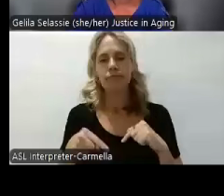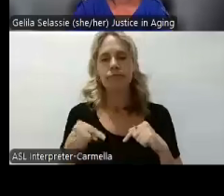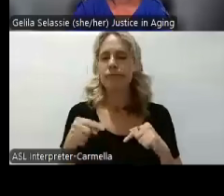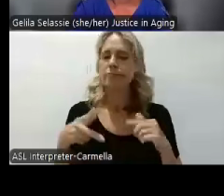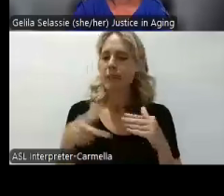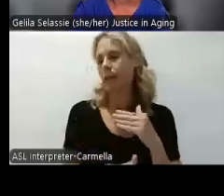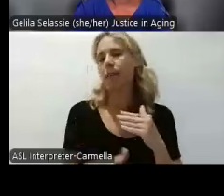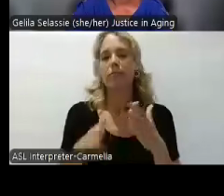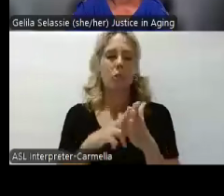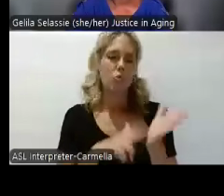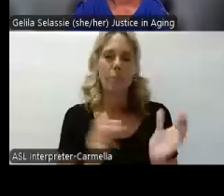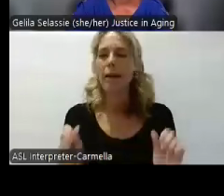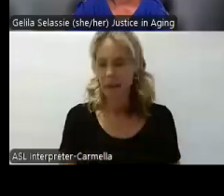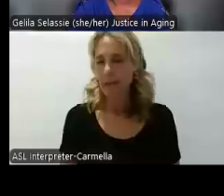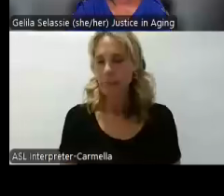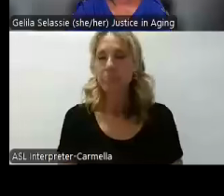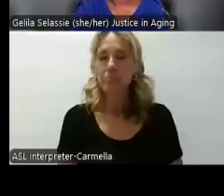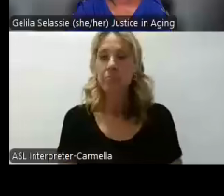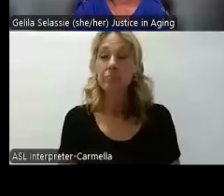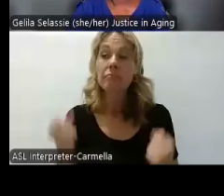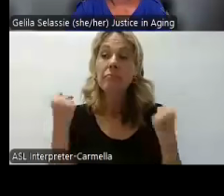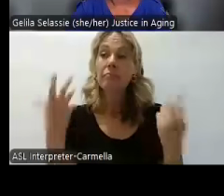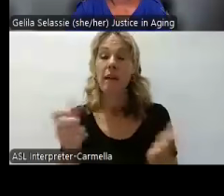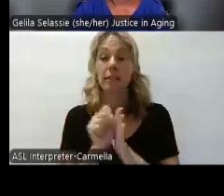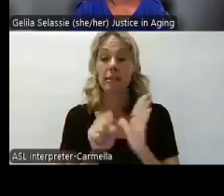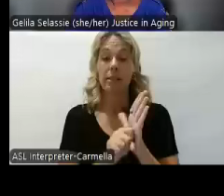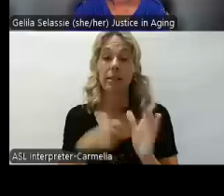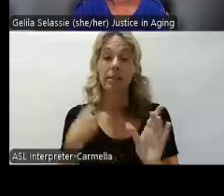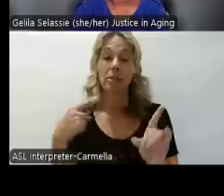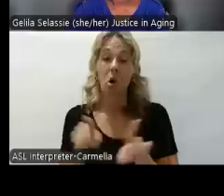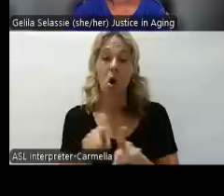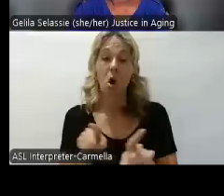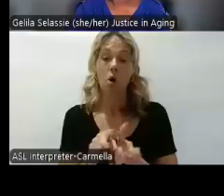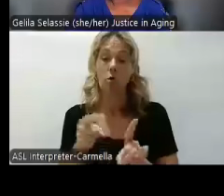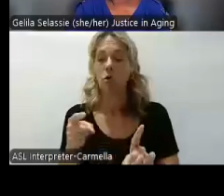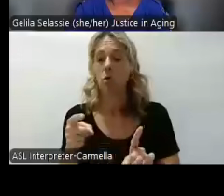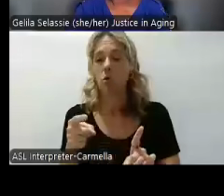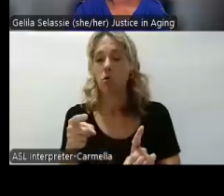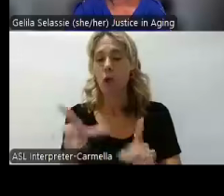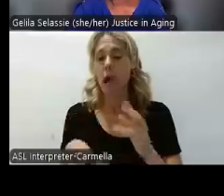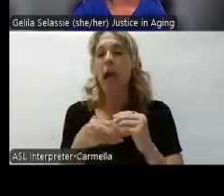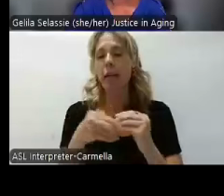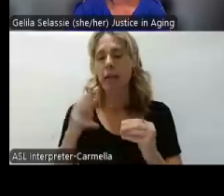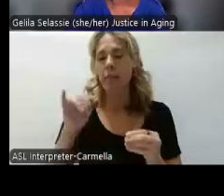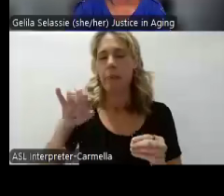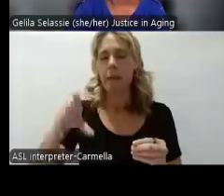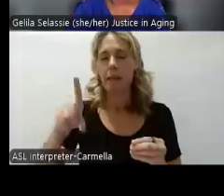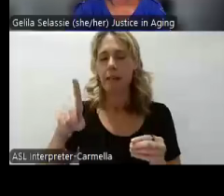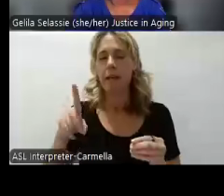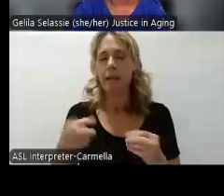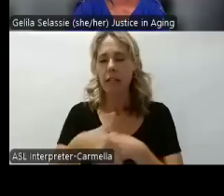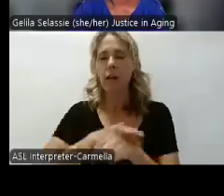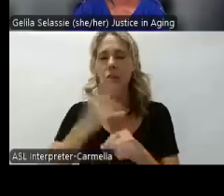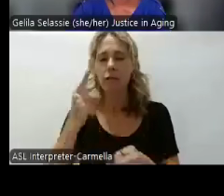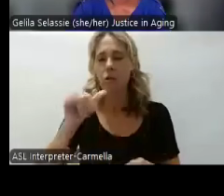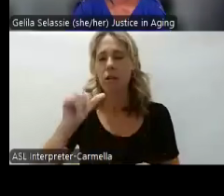cut enrollment. Many states have also expanded Medicaid coverage for immigrants